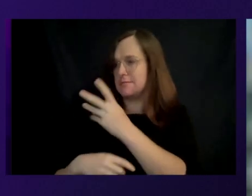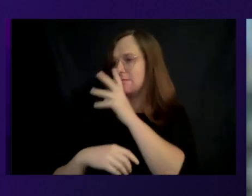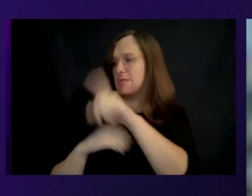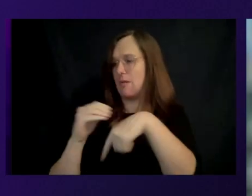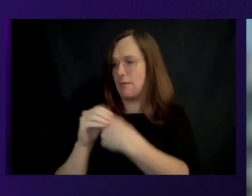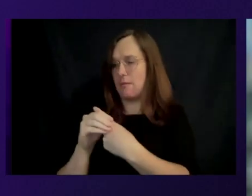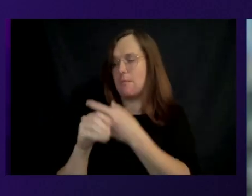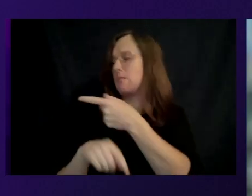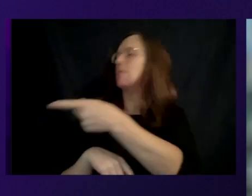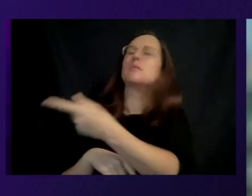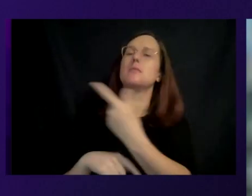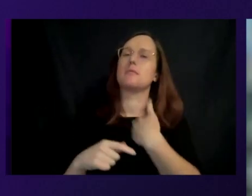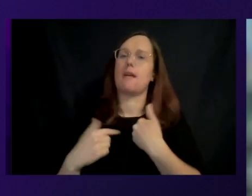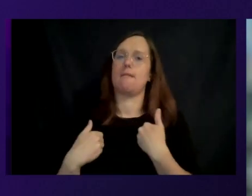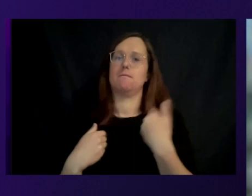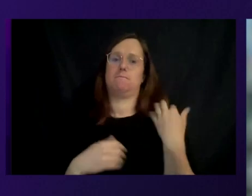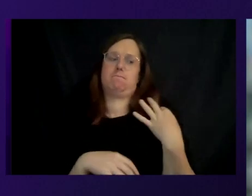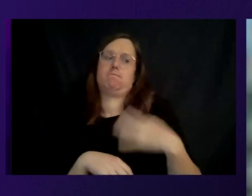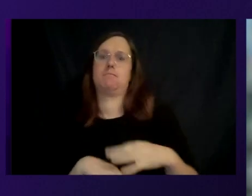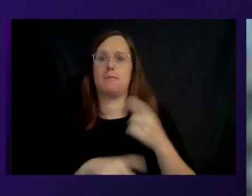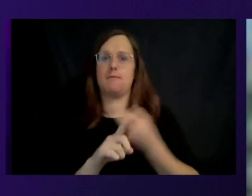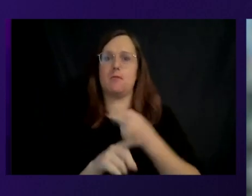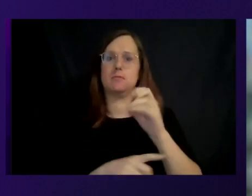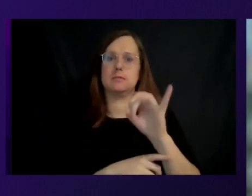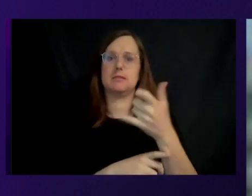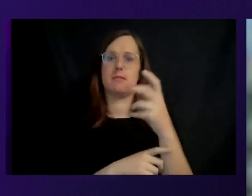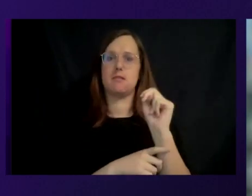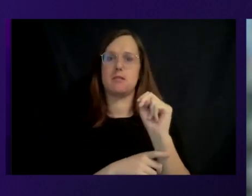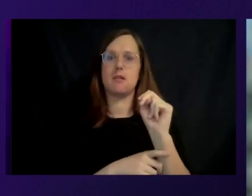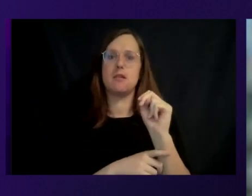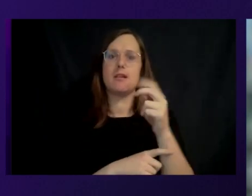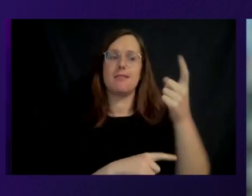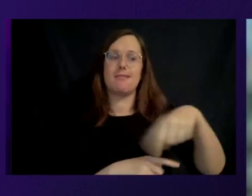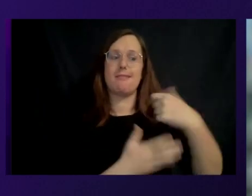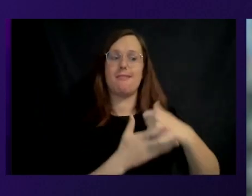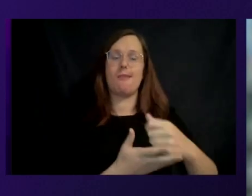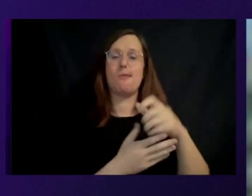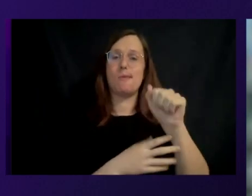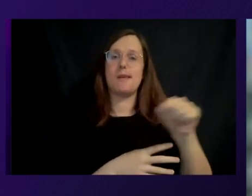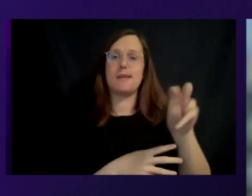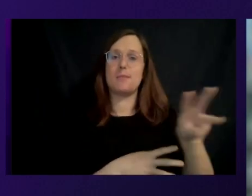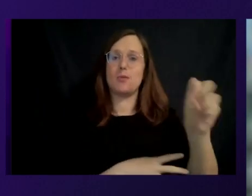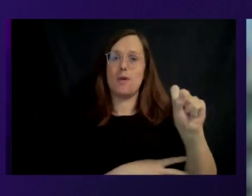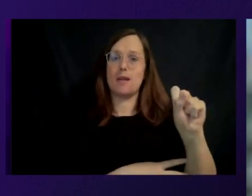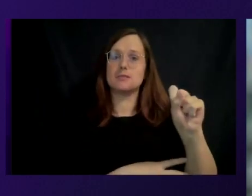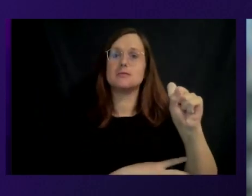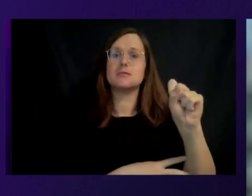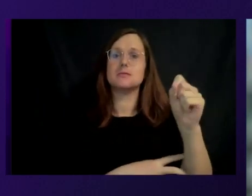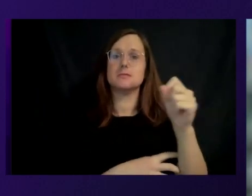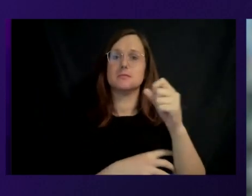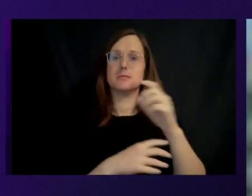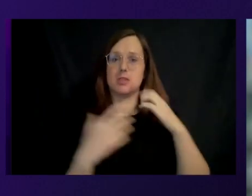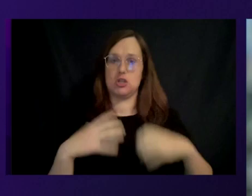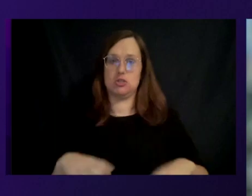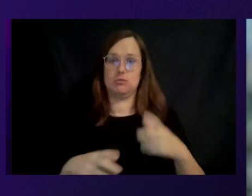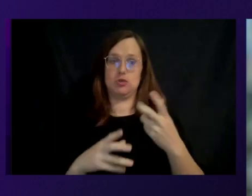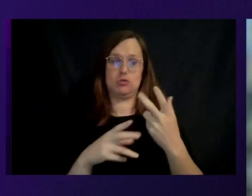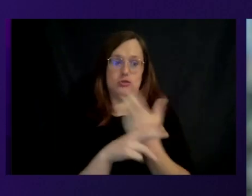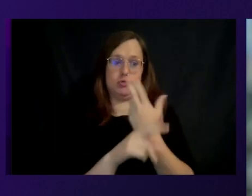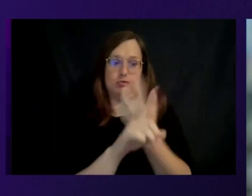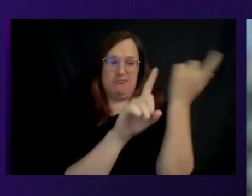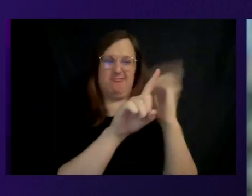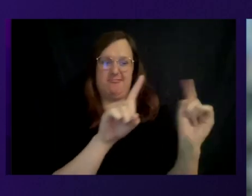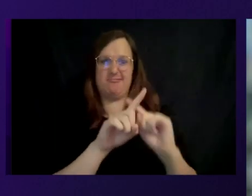has designed and developed, and they help AWS customers use many of our newest services and products. Now, I have the distinct opportunity